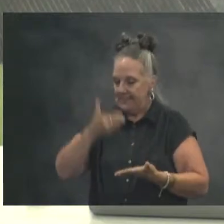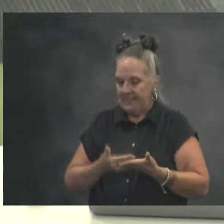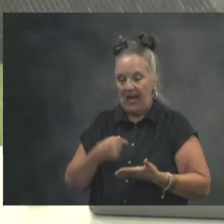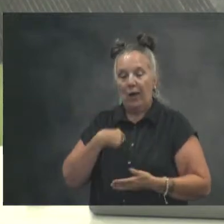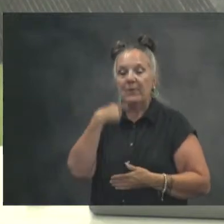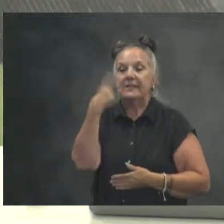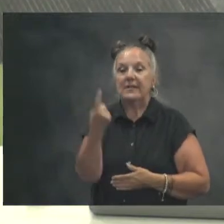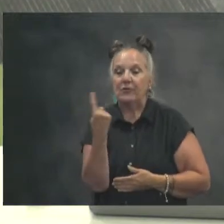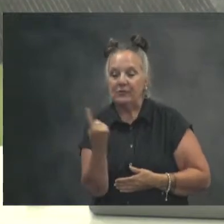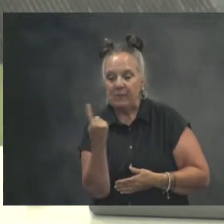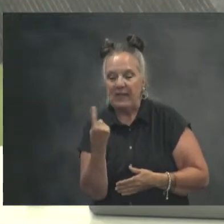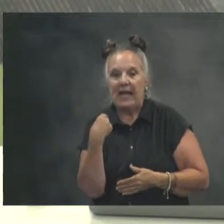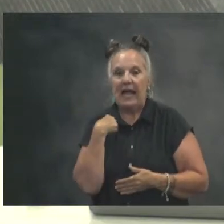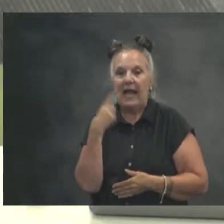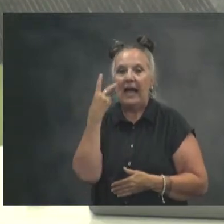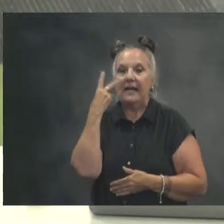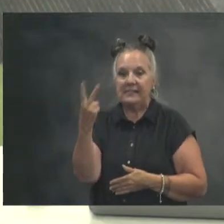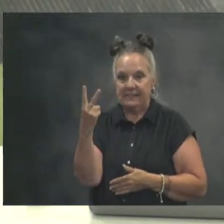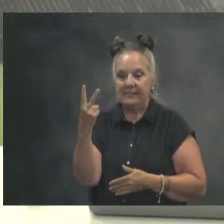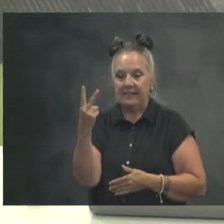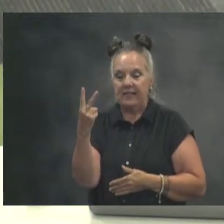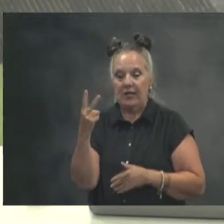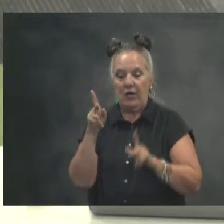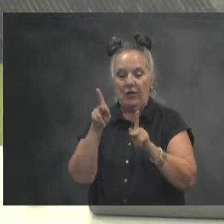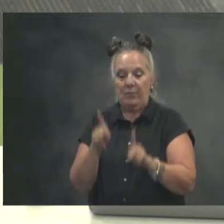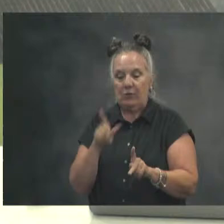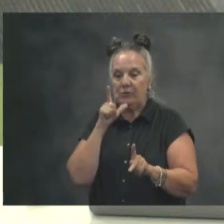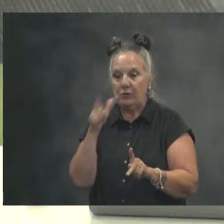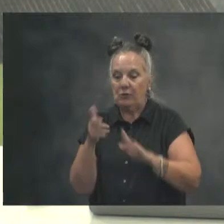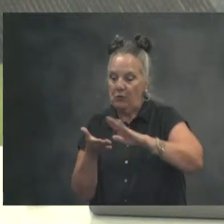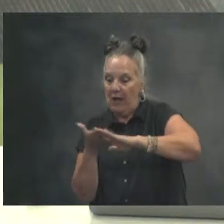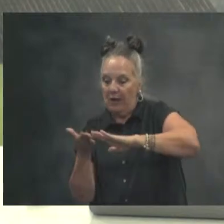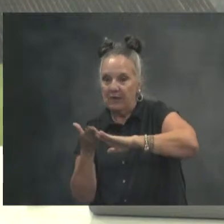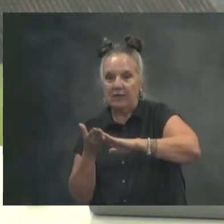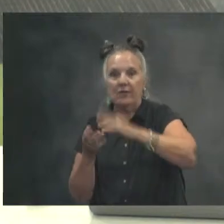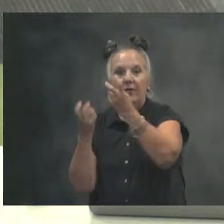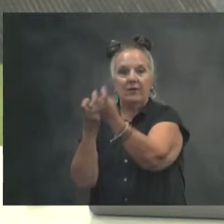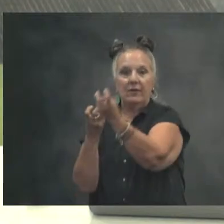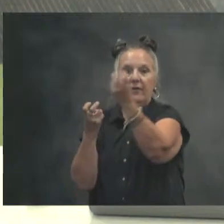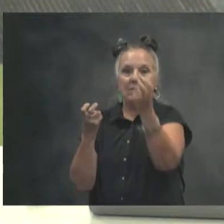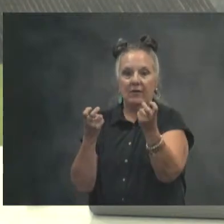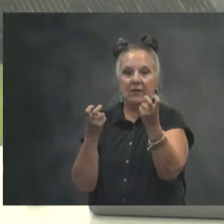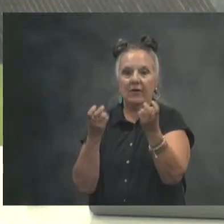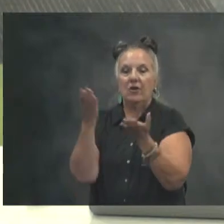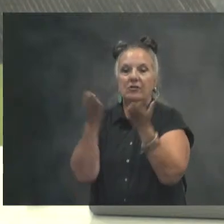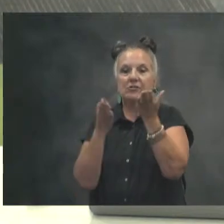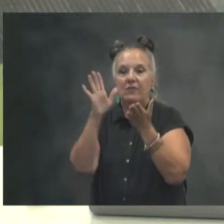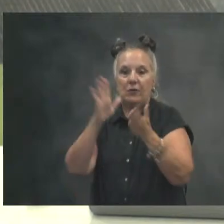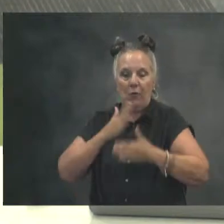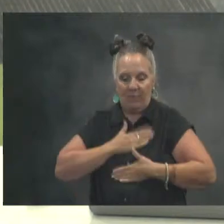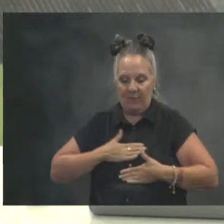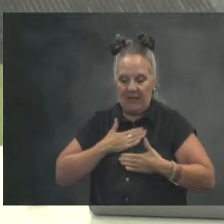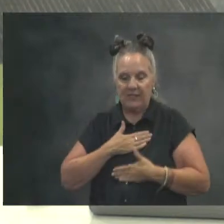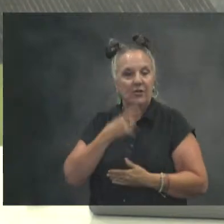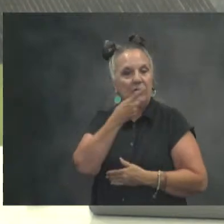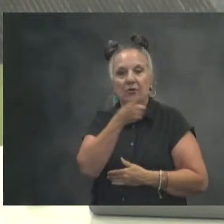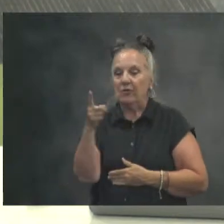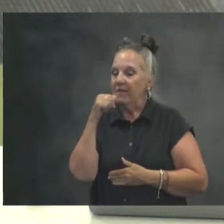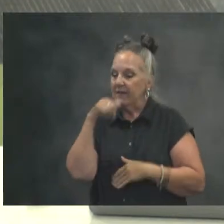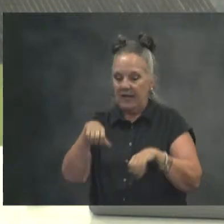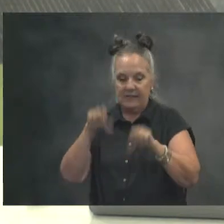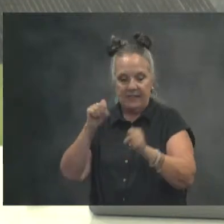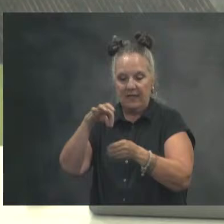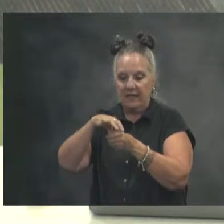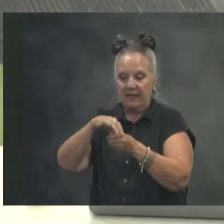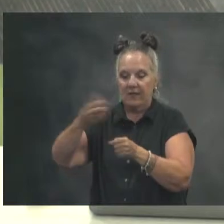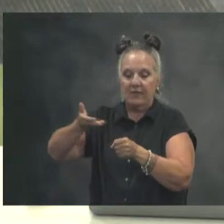you something. I see the guy directly responsible for the day-to-day operations sitting next to you, and he serves at your pleasure. You guys have not taken a vote to